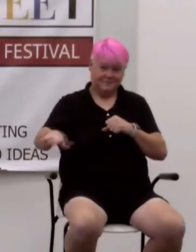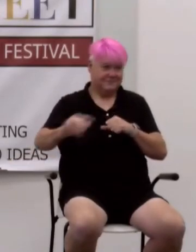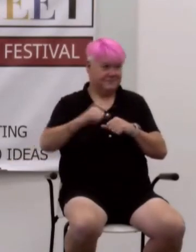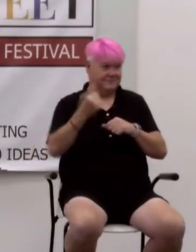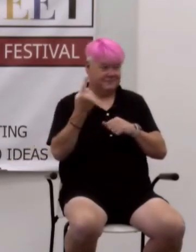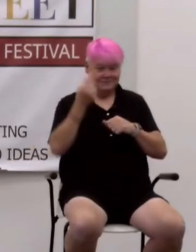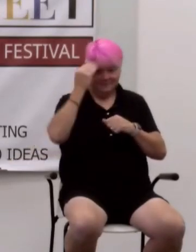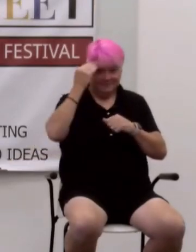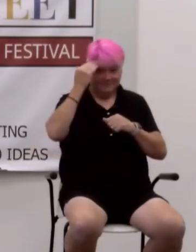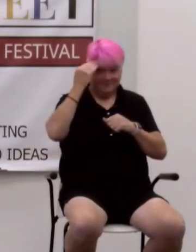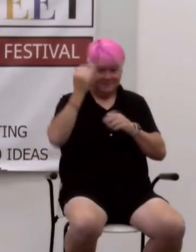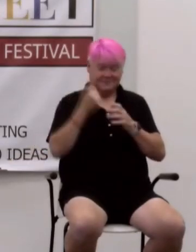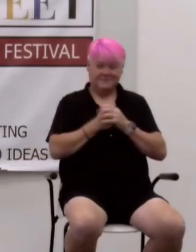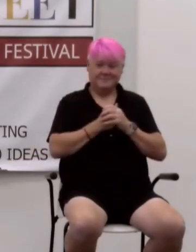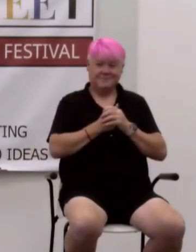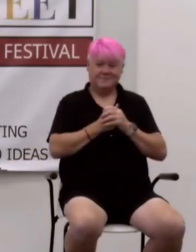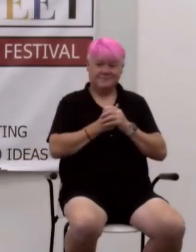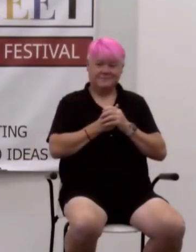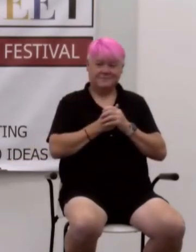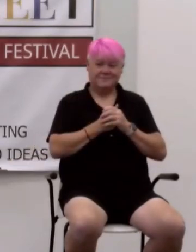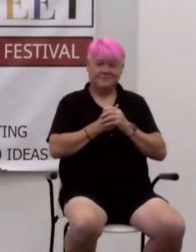know?